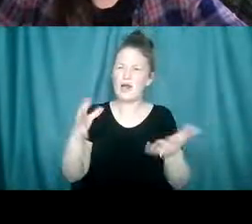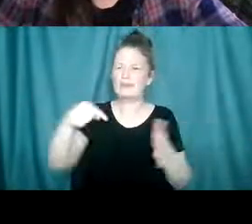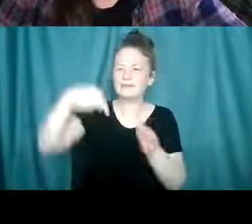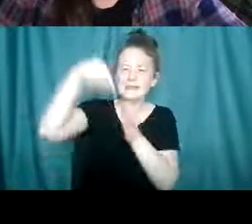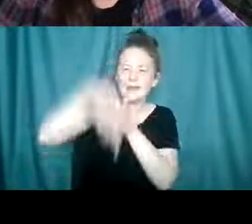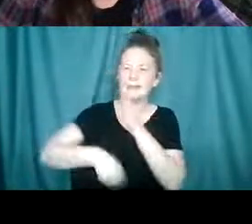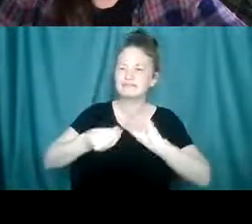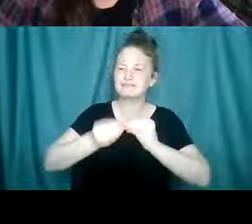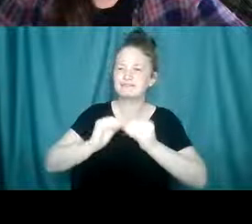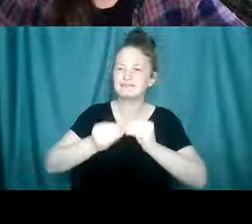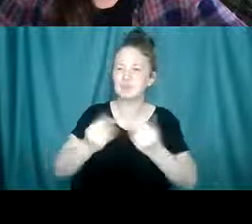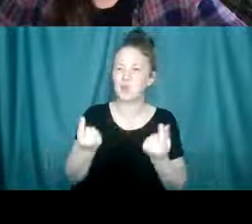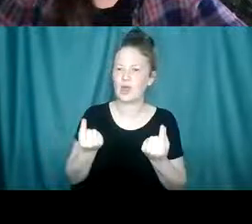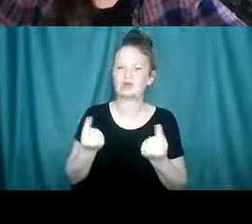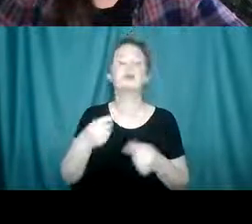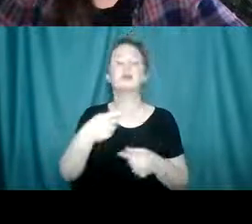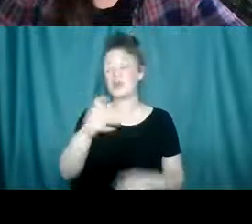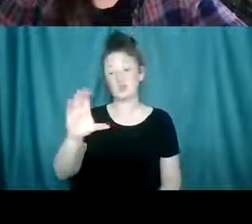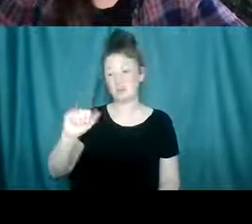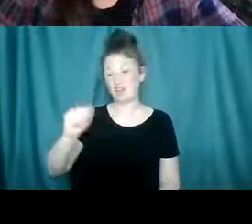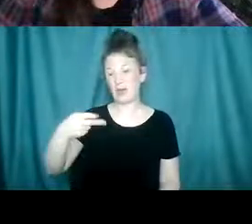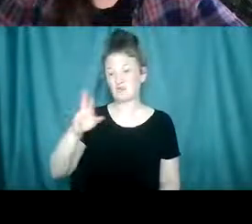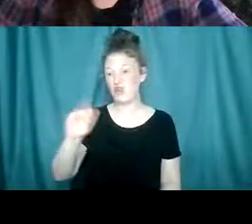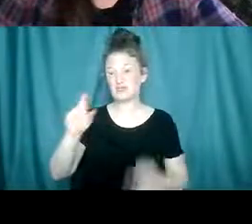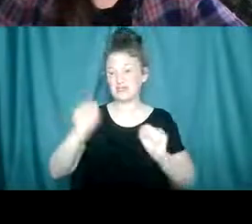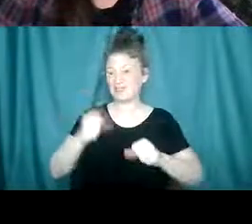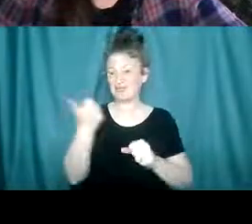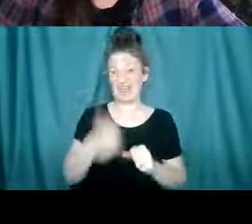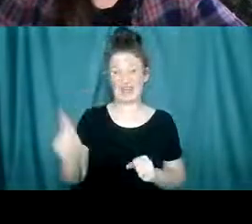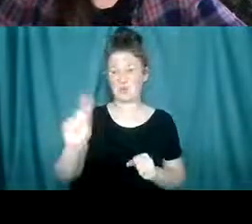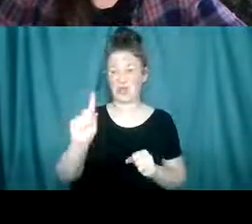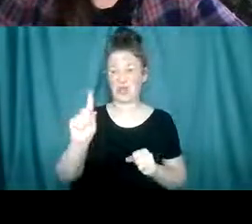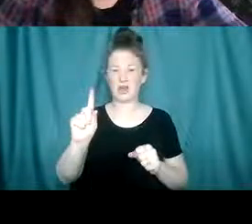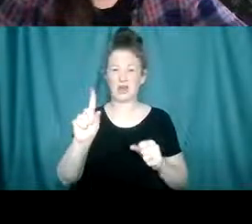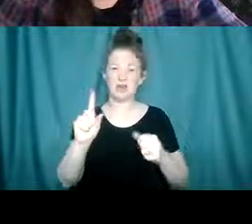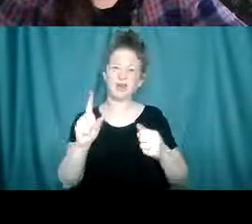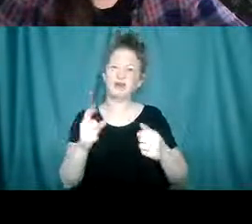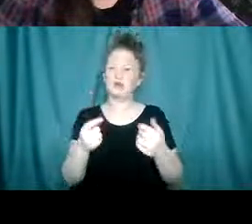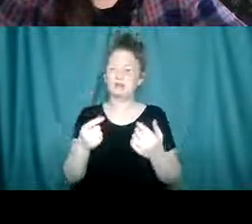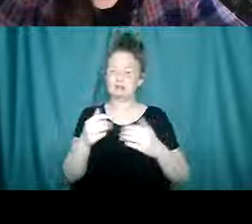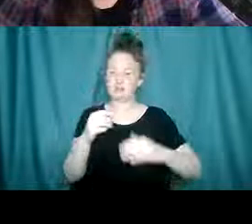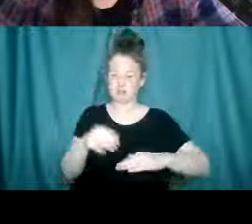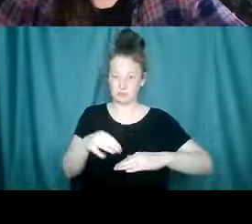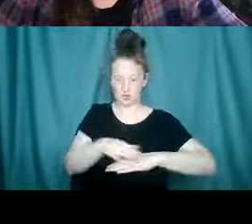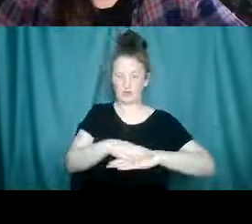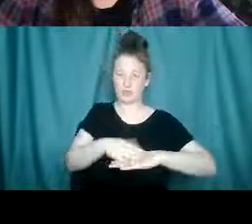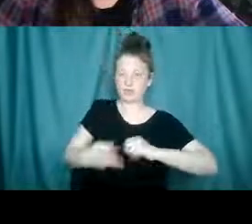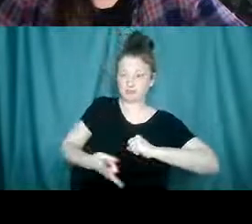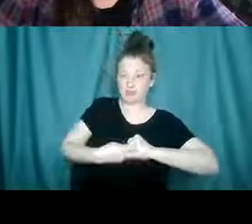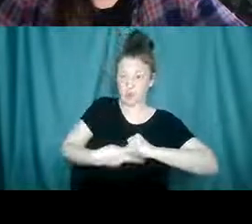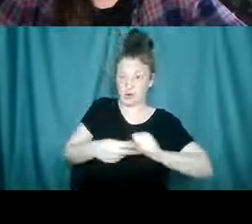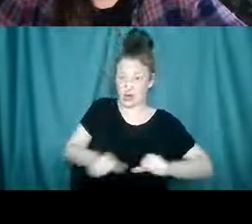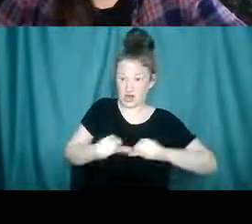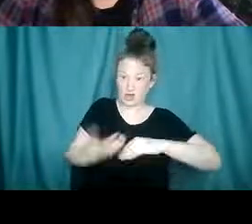So cap rocks can be anywhere as long as it's above the reservoir itself. So